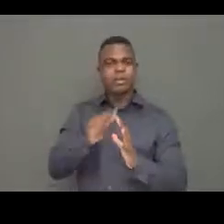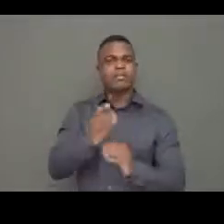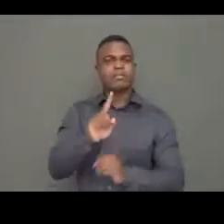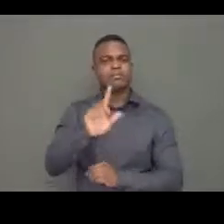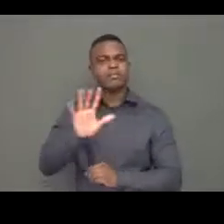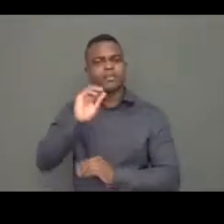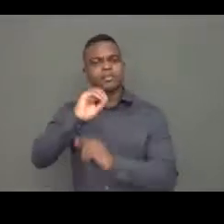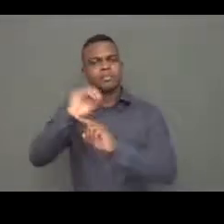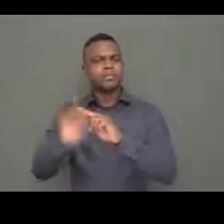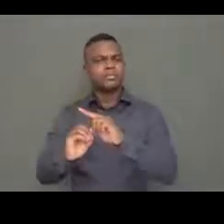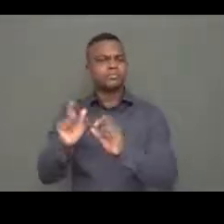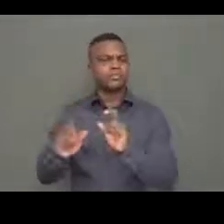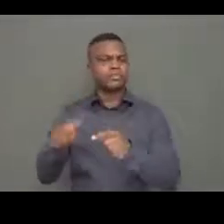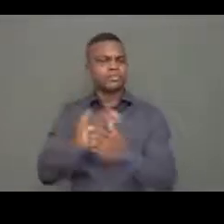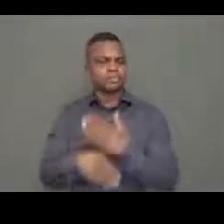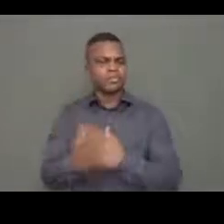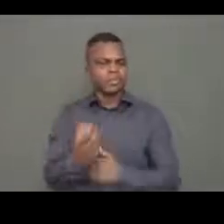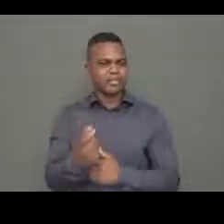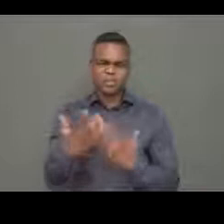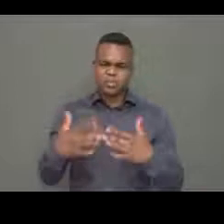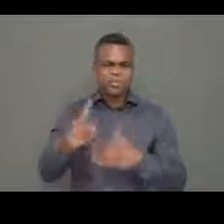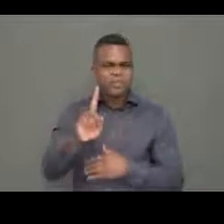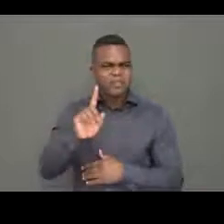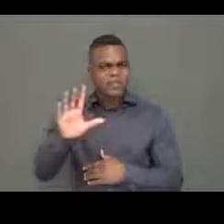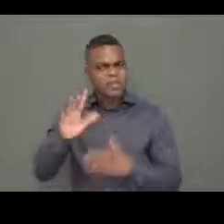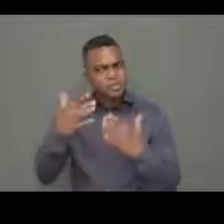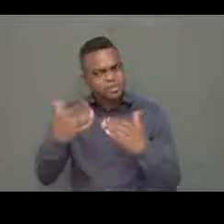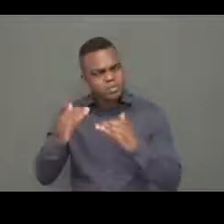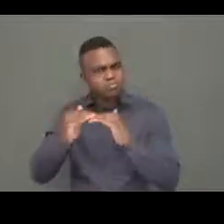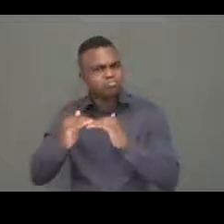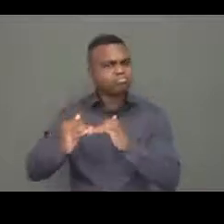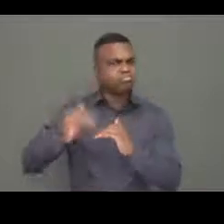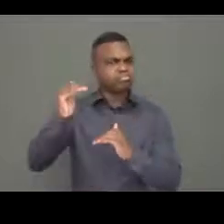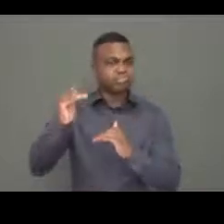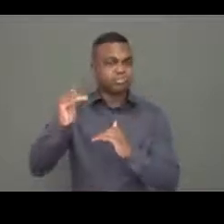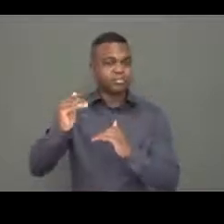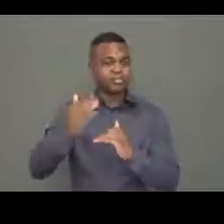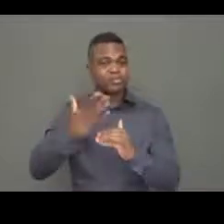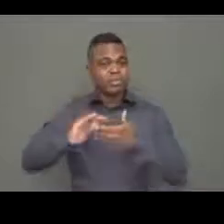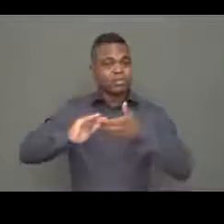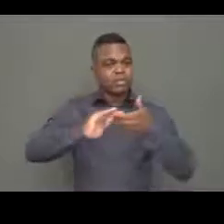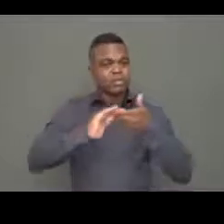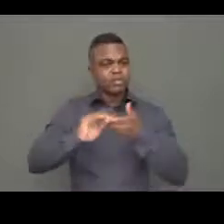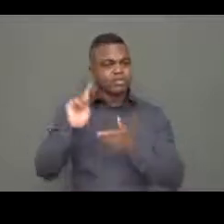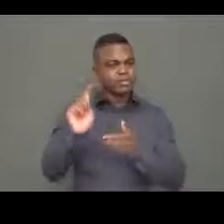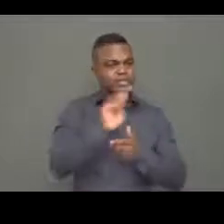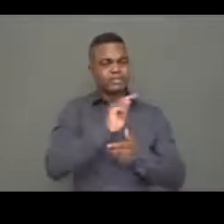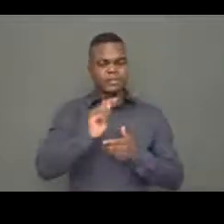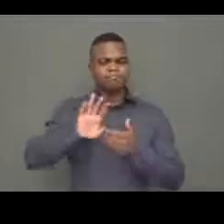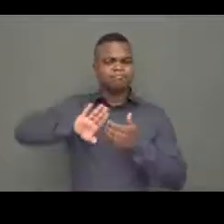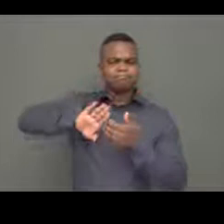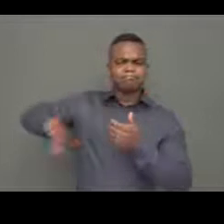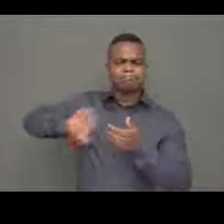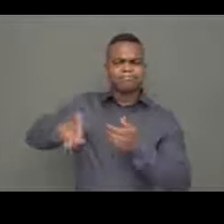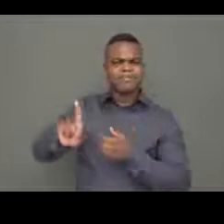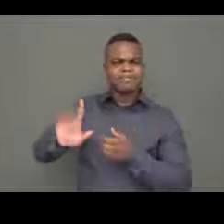birth. 15% is a huge number. What organisation can effectively ignore 15% of its target market? But this is what